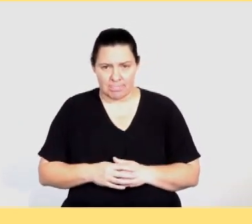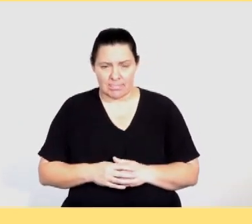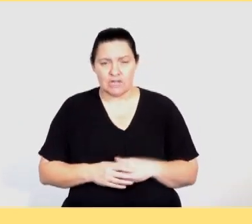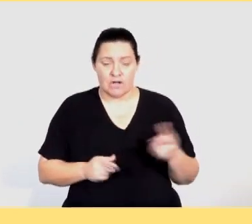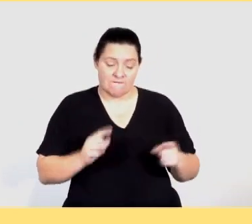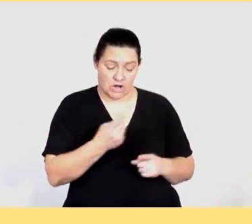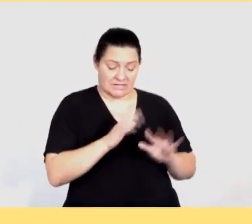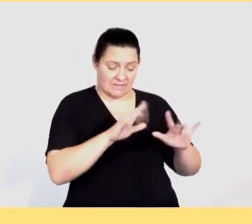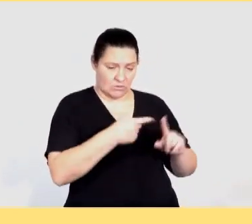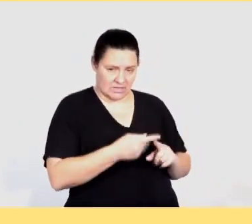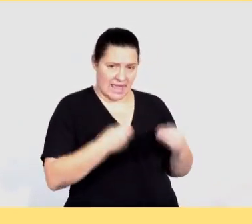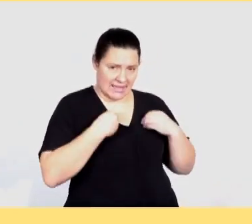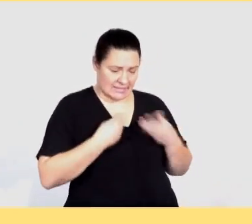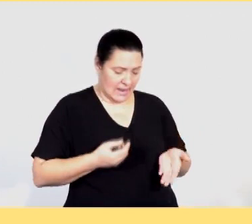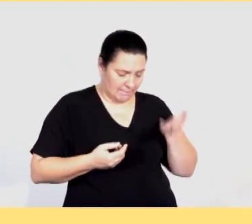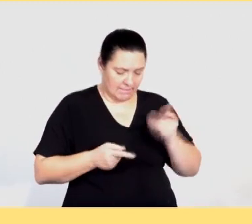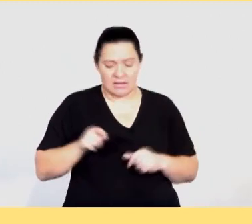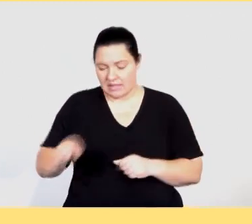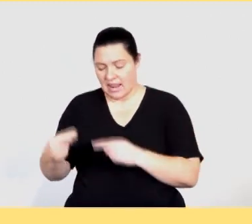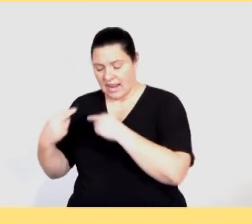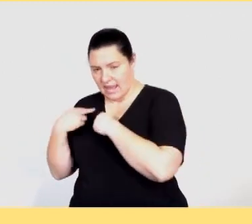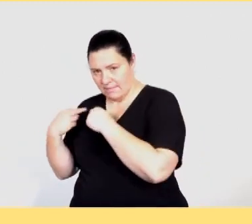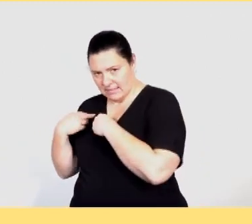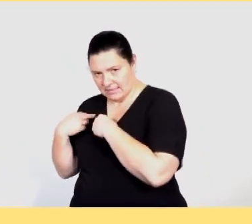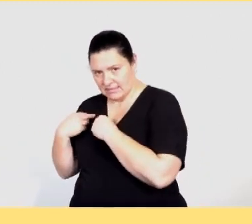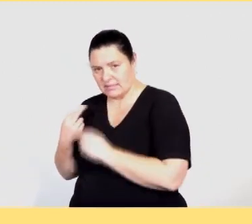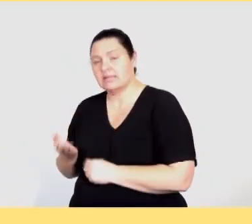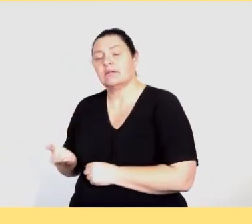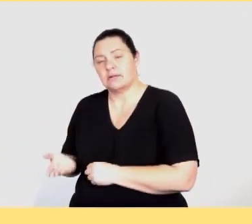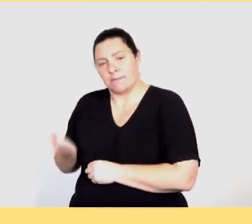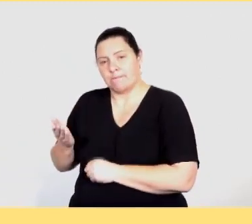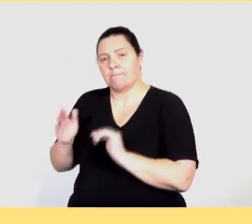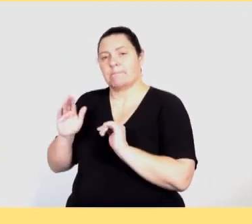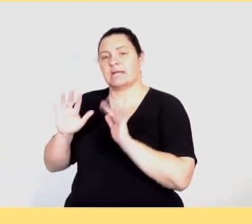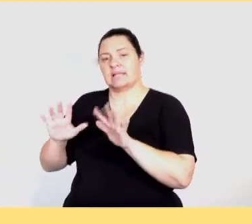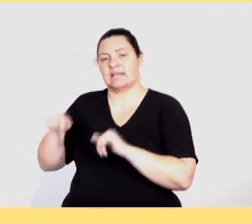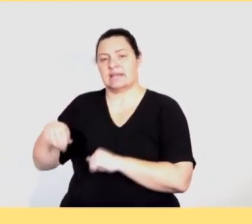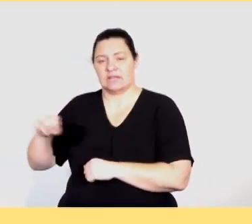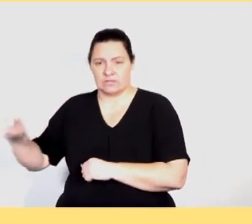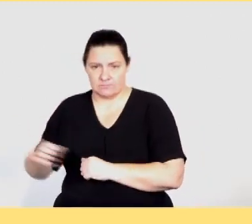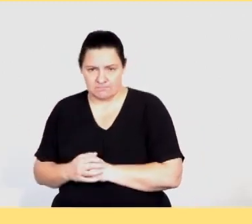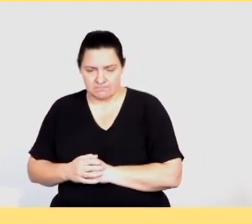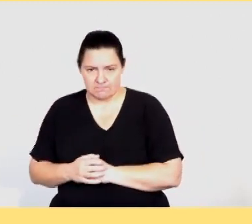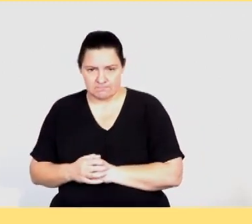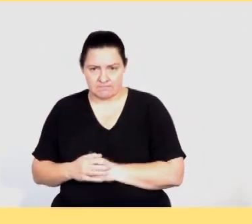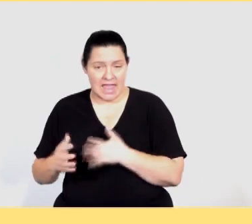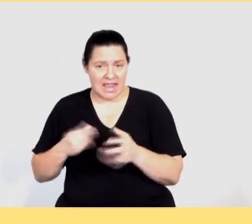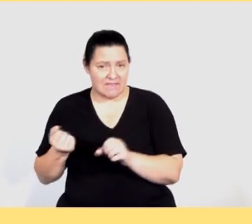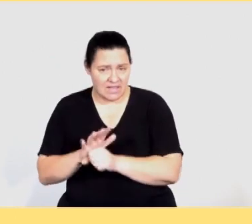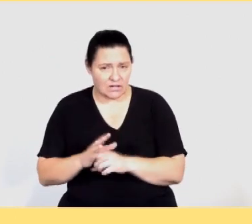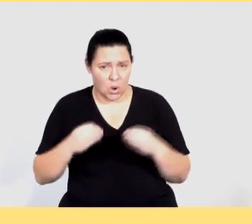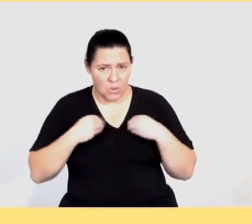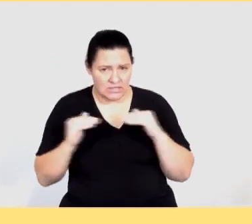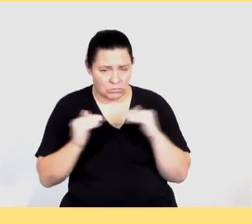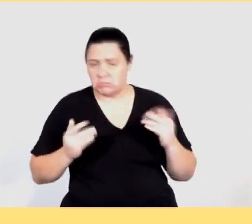I will credit my creditors control, which is a liability. That means under my liabilities, I have plus 10,000. Any